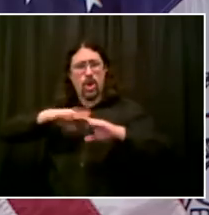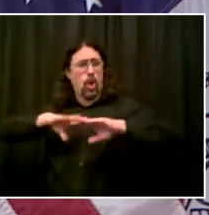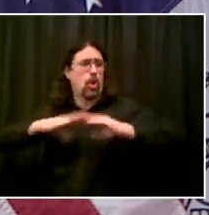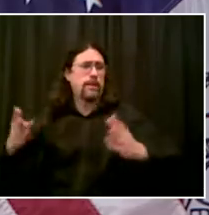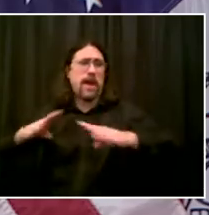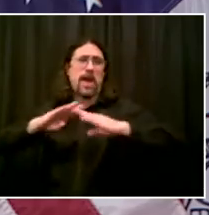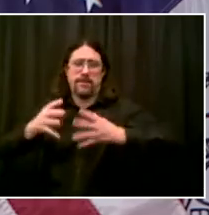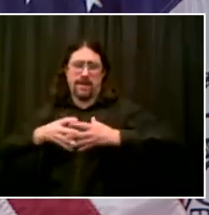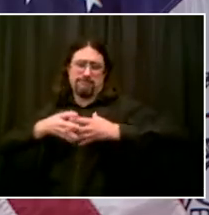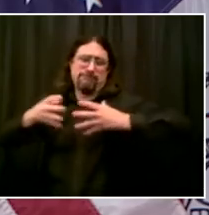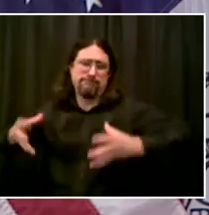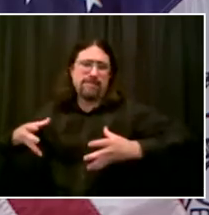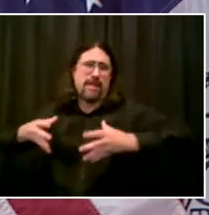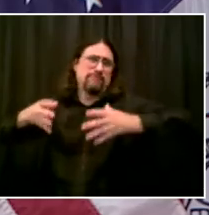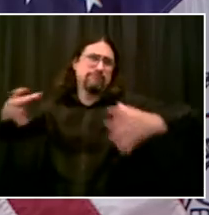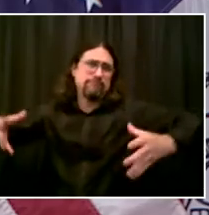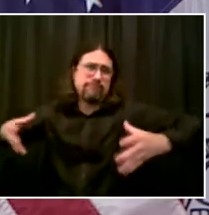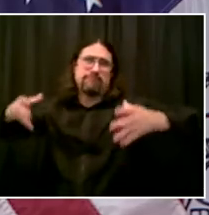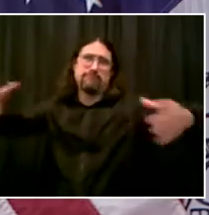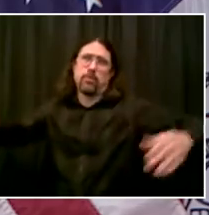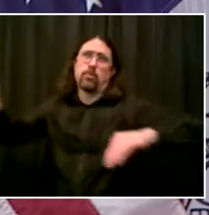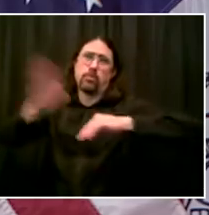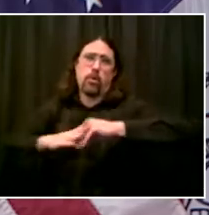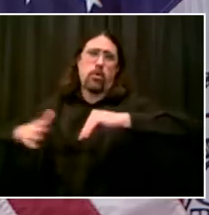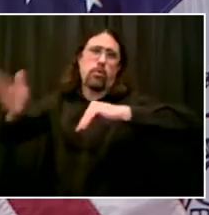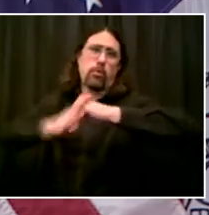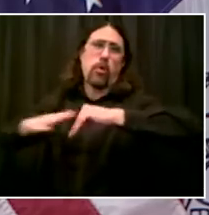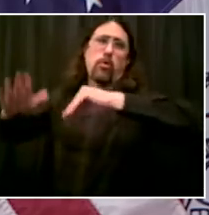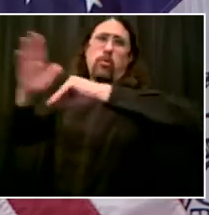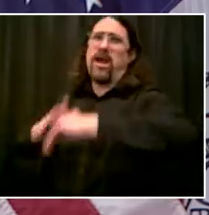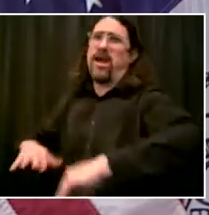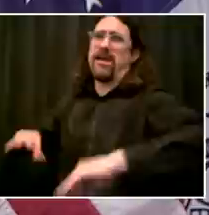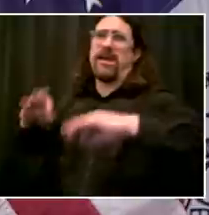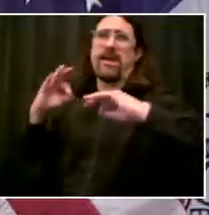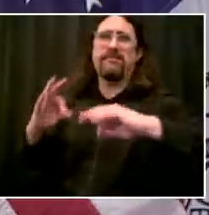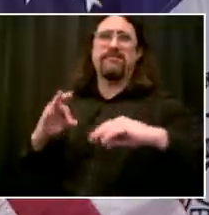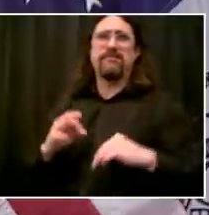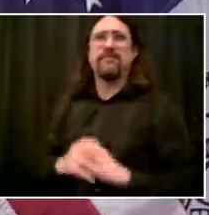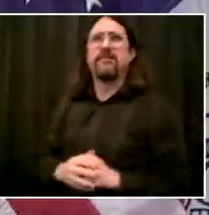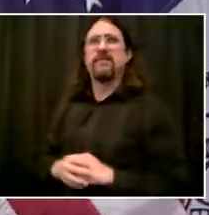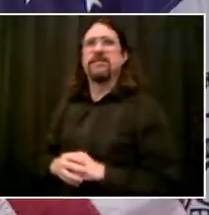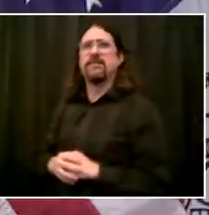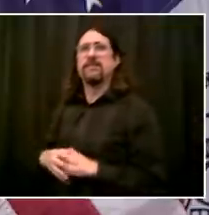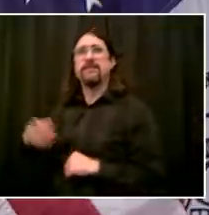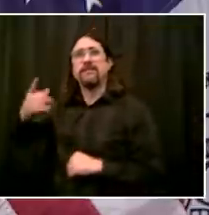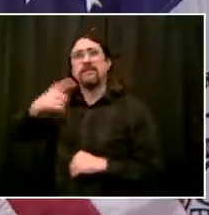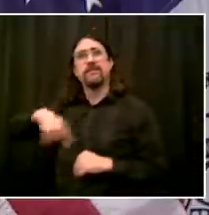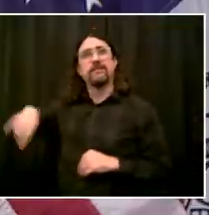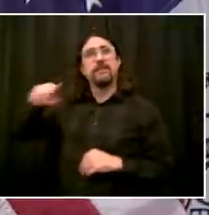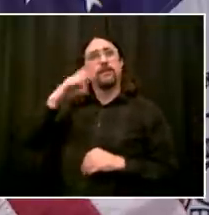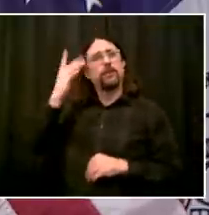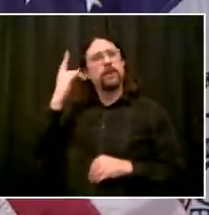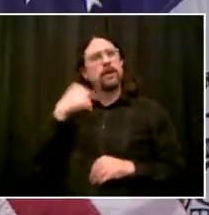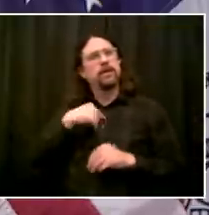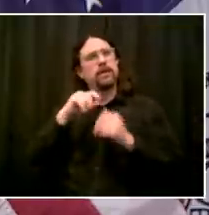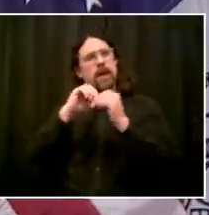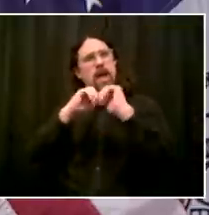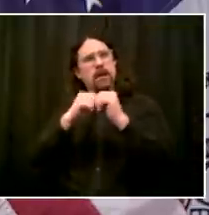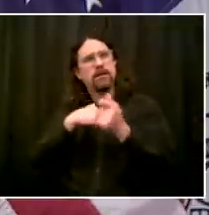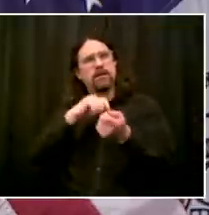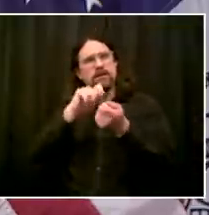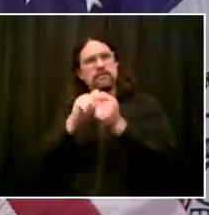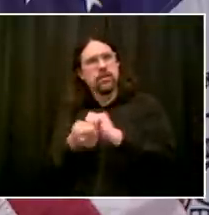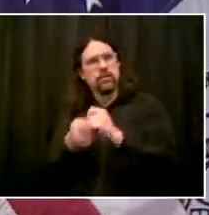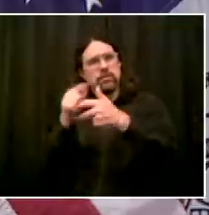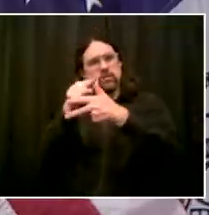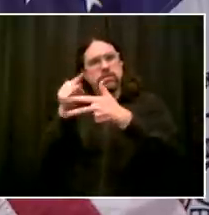change for a reason. It's because actually things got better and kept better for a meaningful period of time, and people did it right. We got to